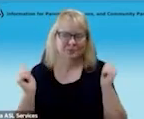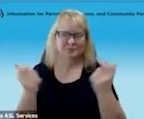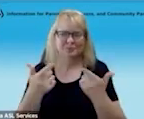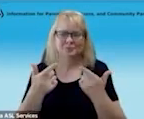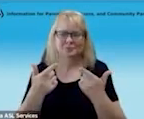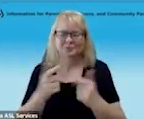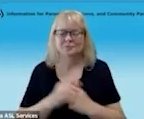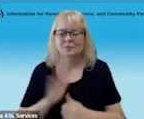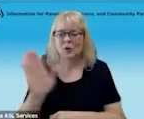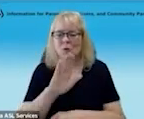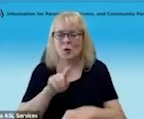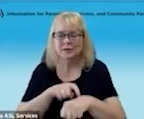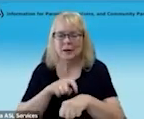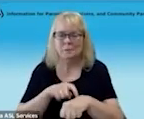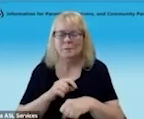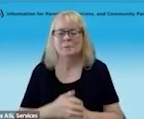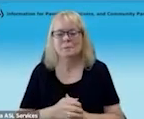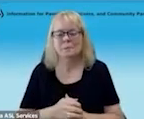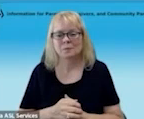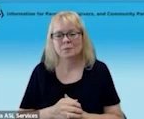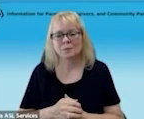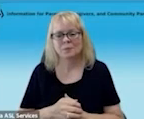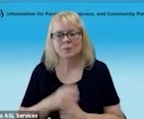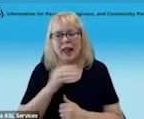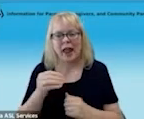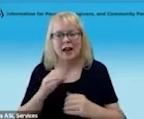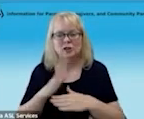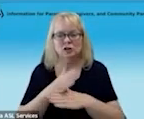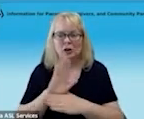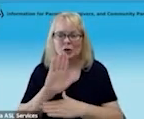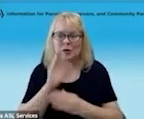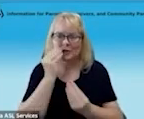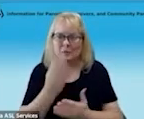the Southwest, and 12% from the West.